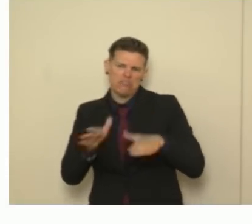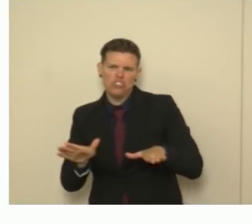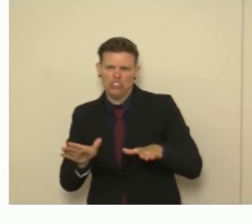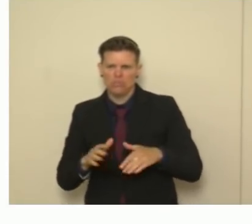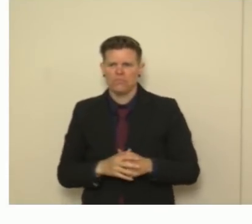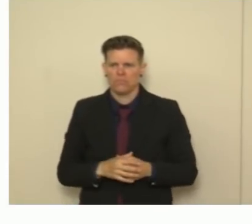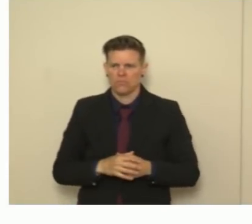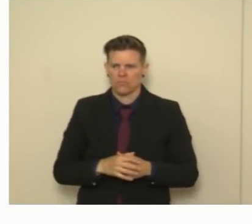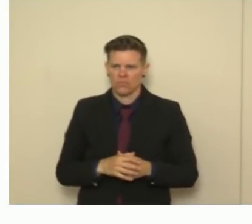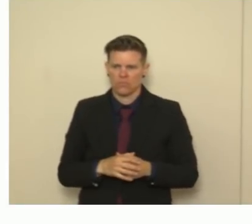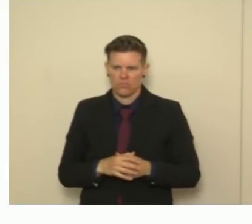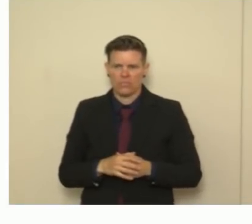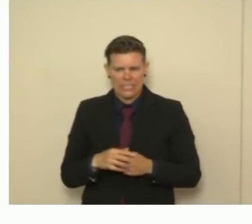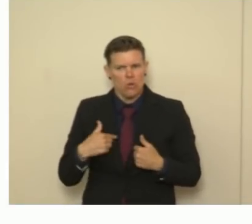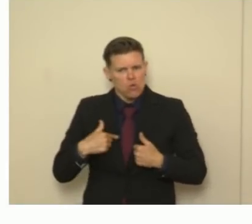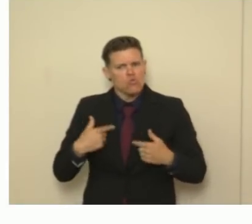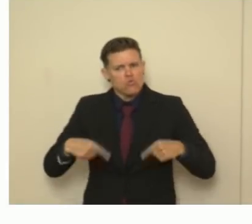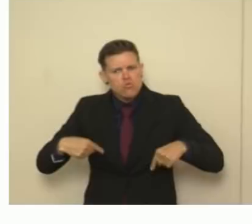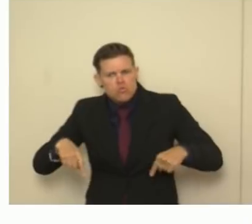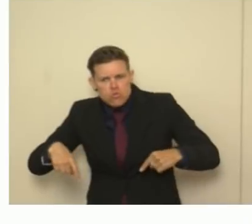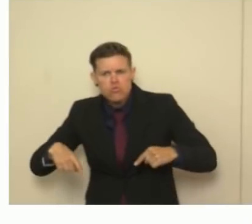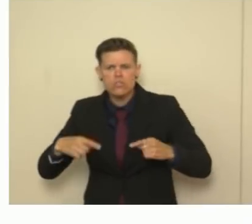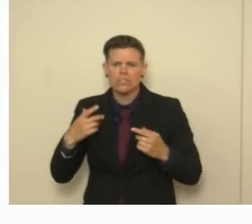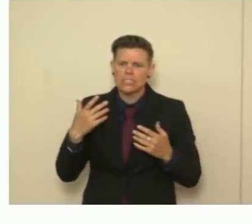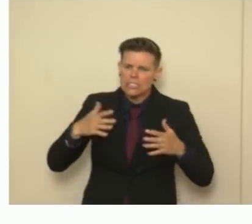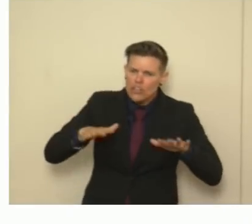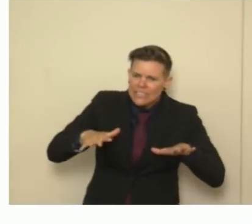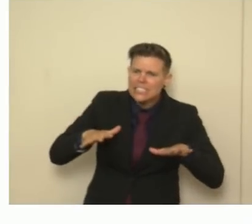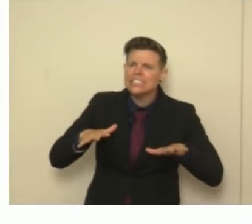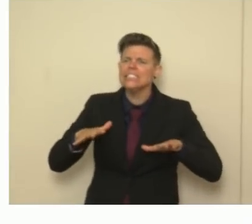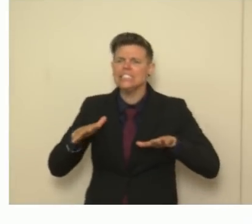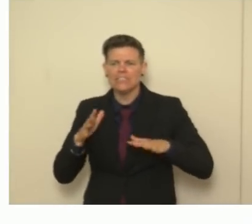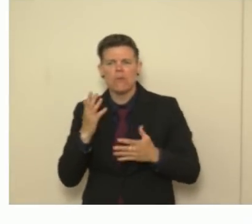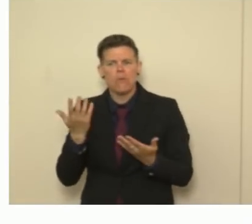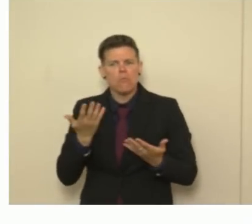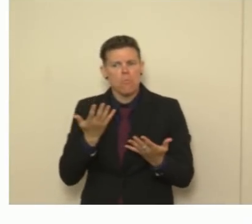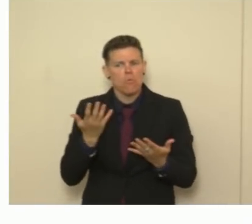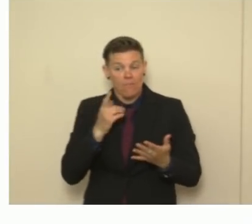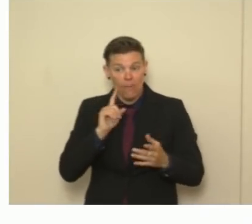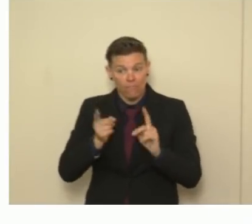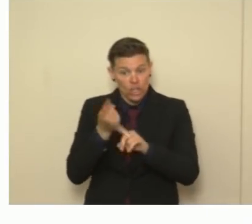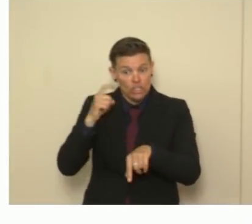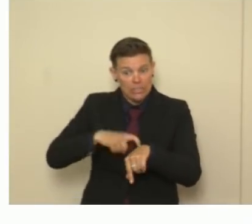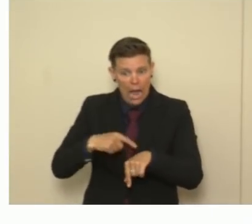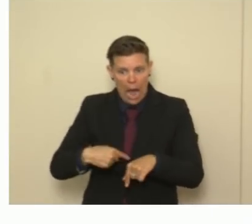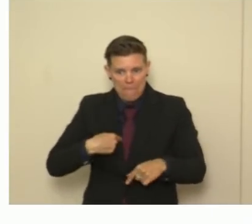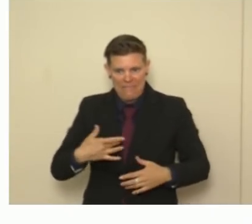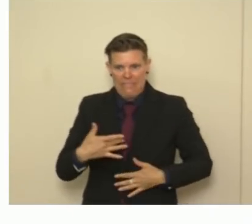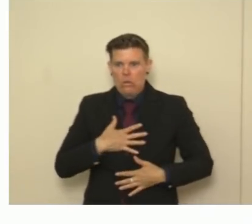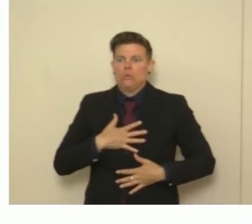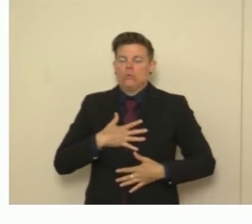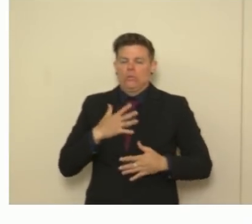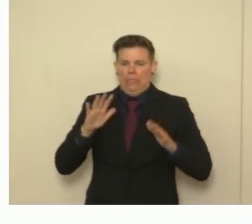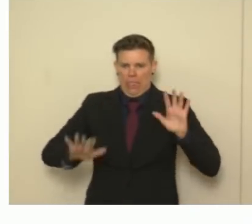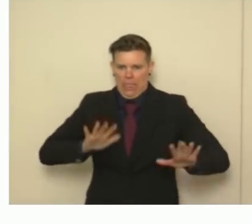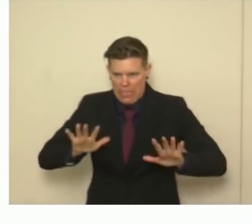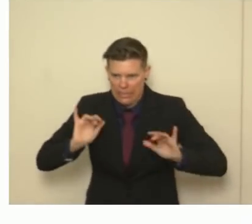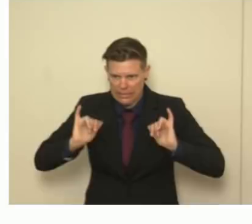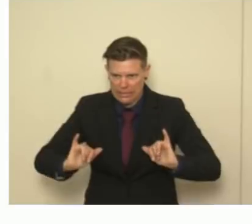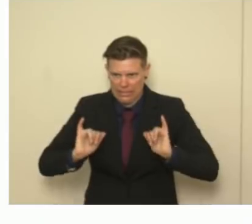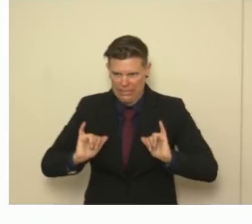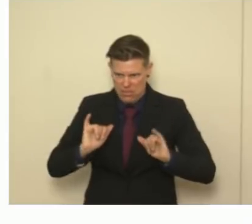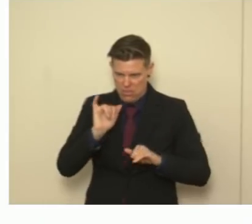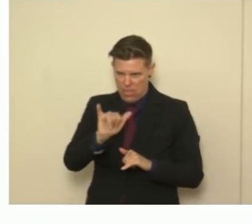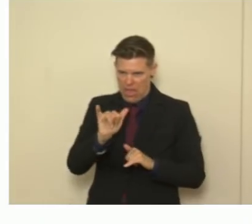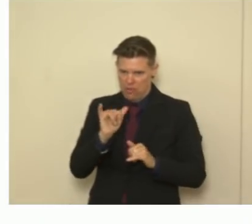really concerning to us. And the thing that bothers me for the first time is that this increase in New